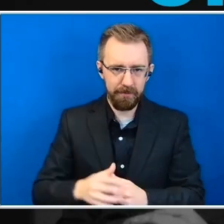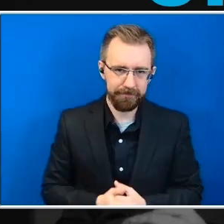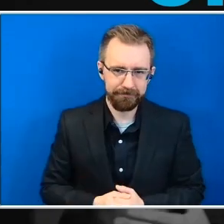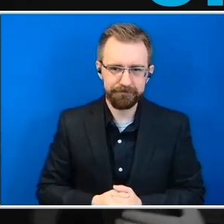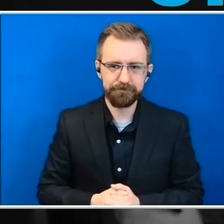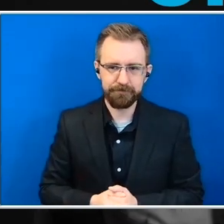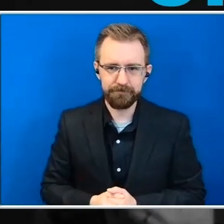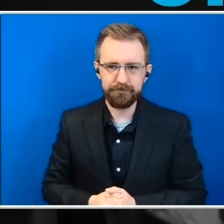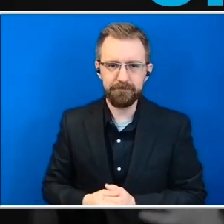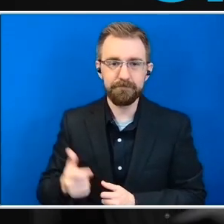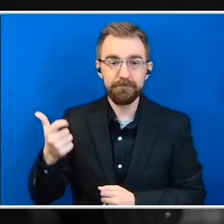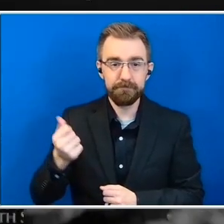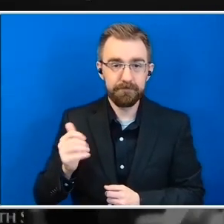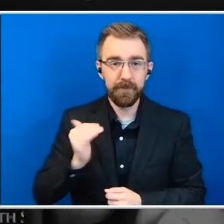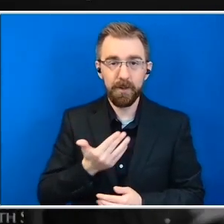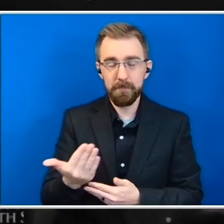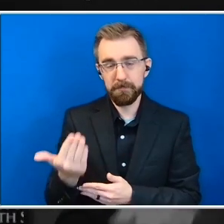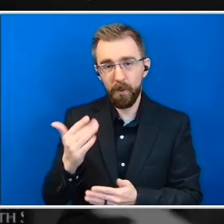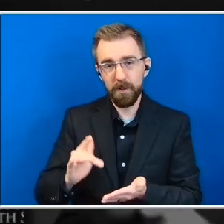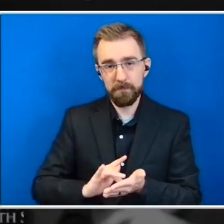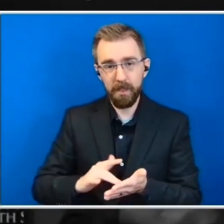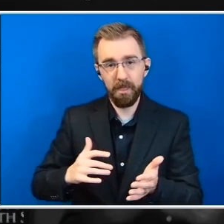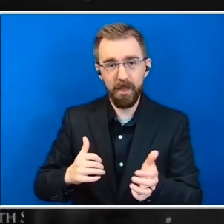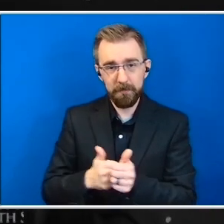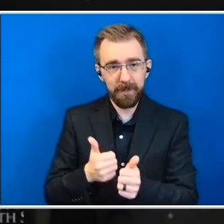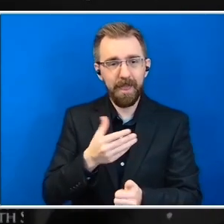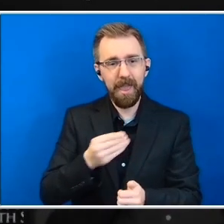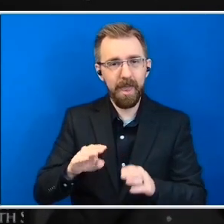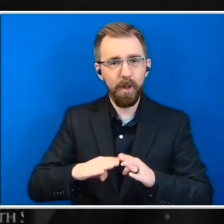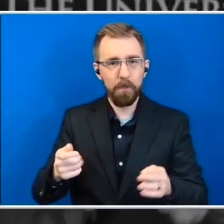Subscribe to our Morning Medical Update and Open Mics with